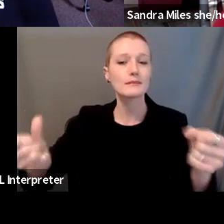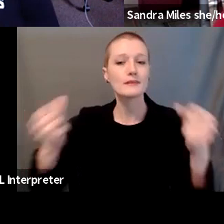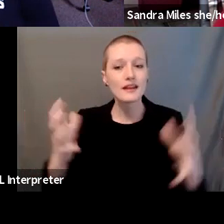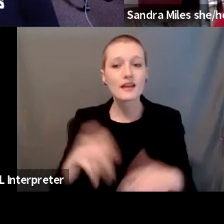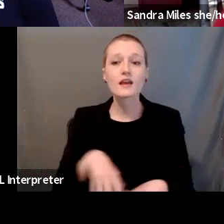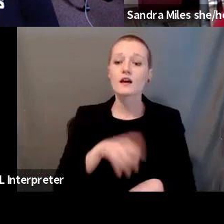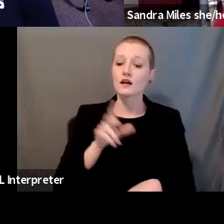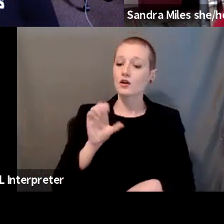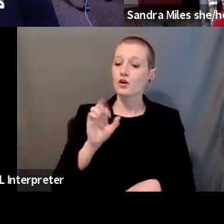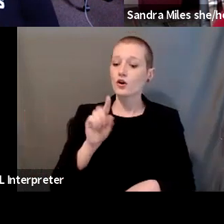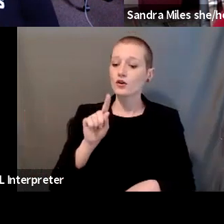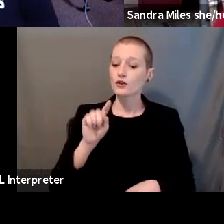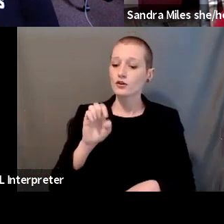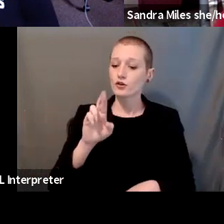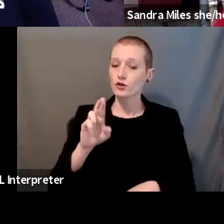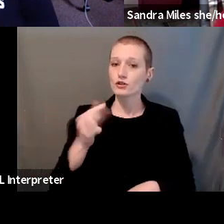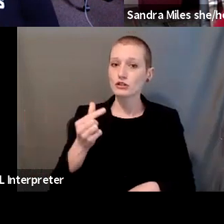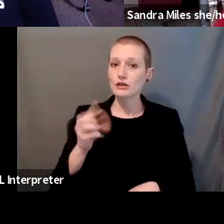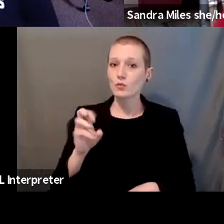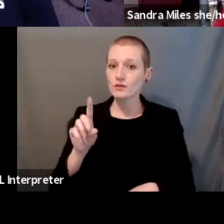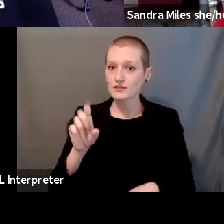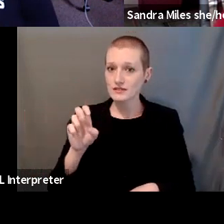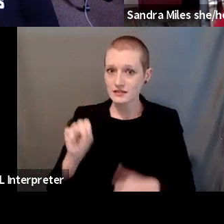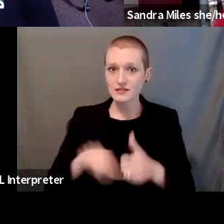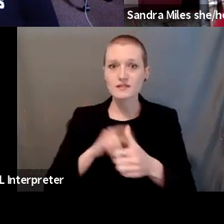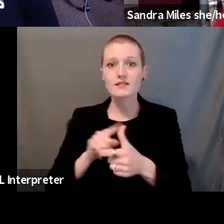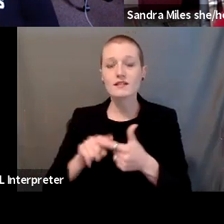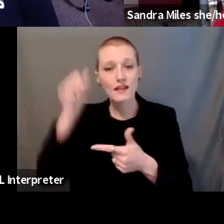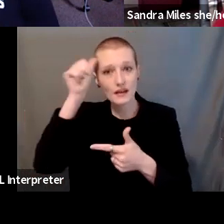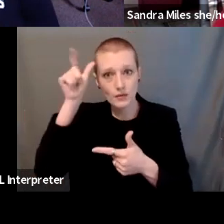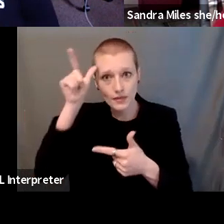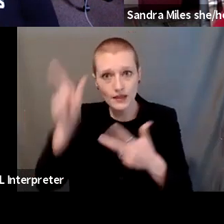Frederick Douglass, you know, that is probably the,